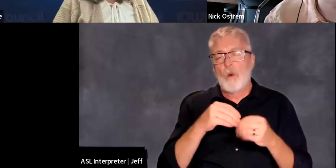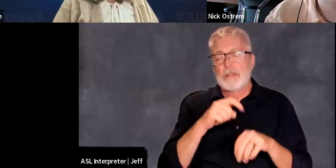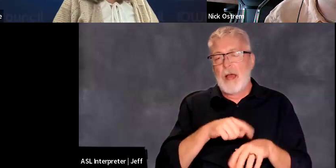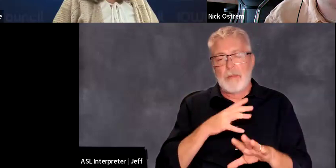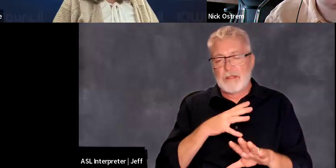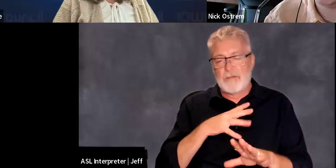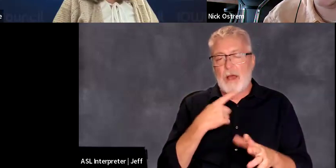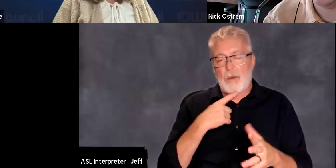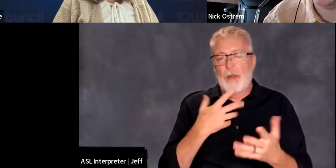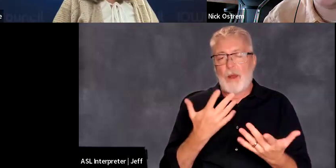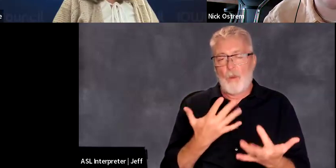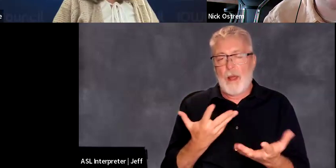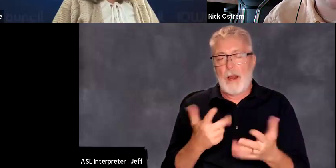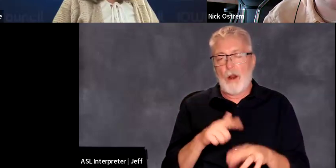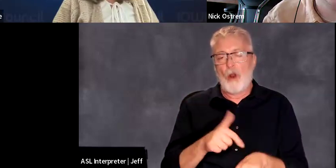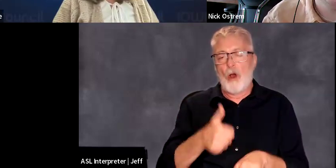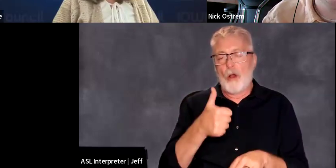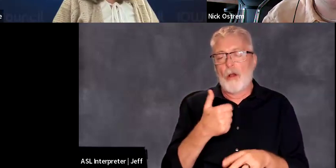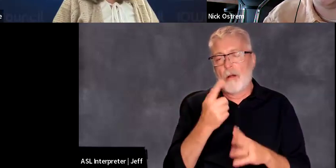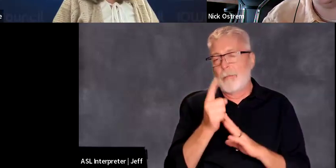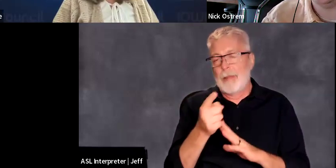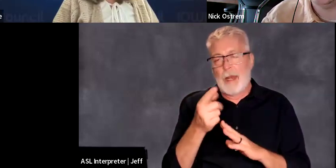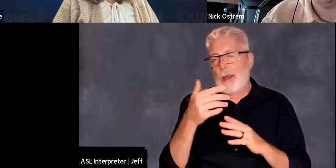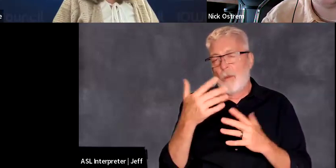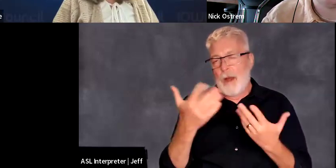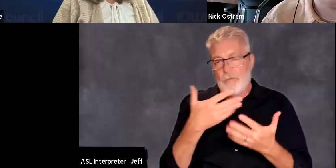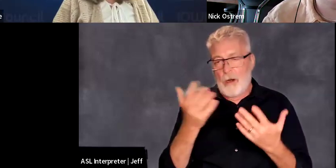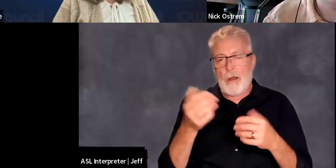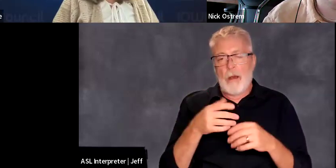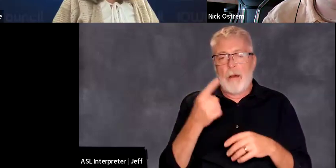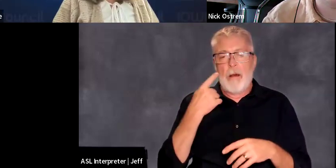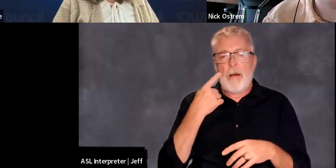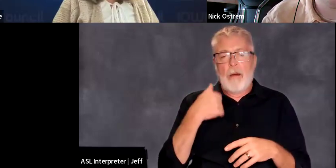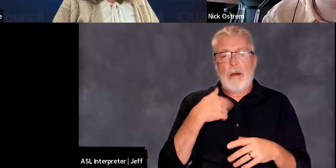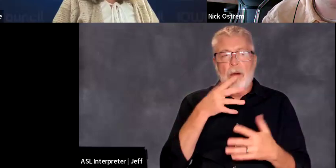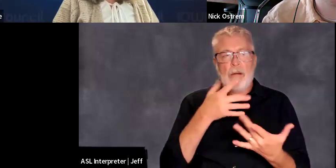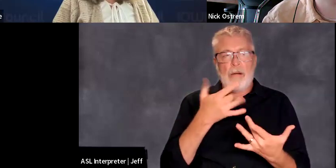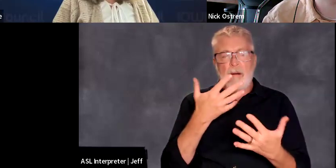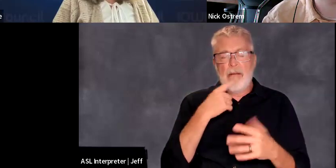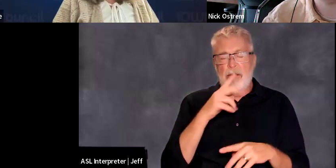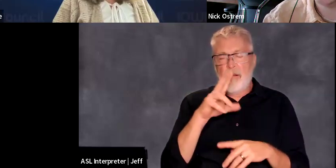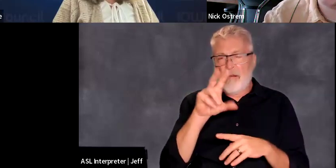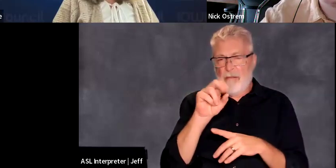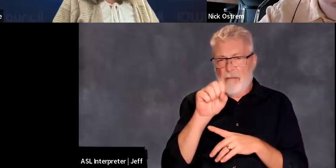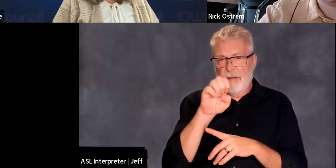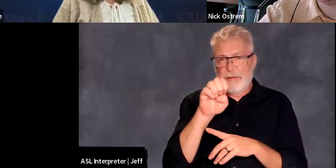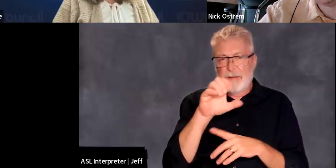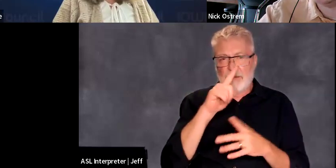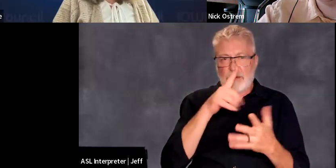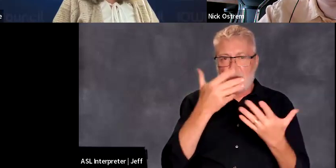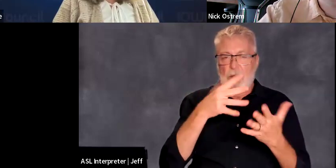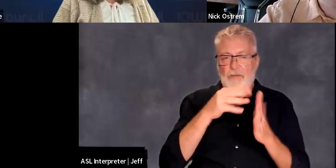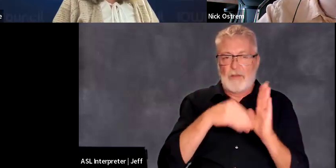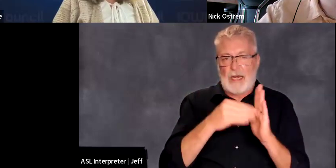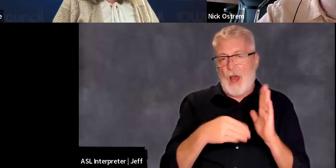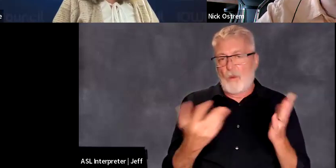We can take a few more. We can take a minute or so. Um, but I think I'll wait maybe 30 seconds or so just to give people time to fill stuff